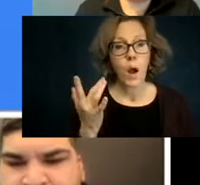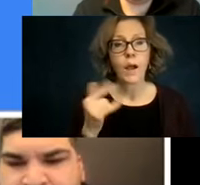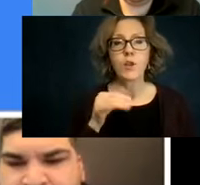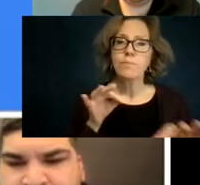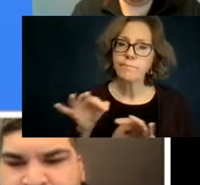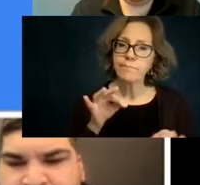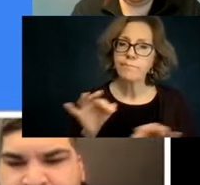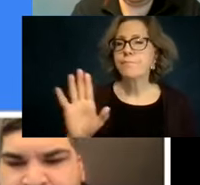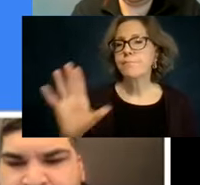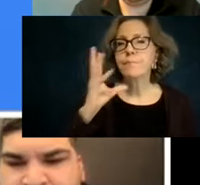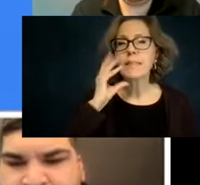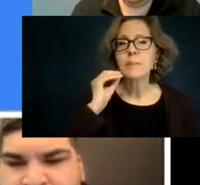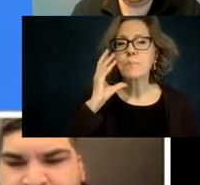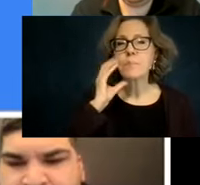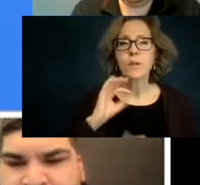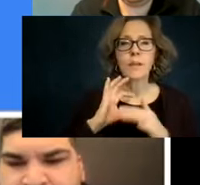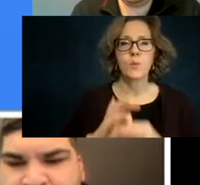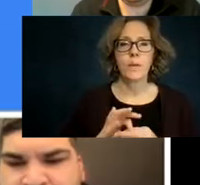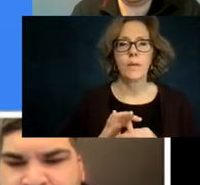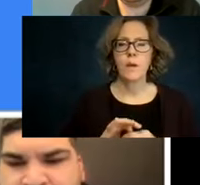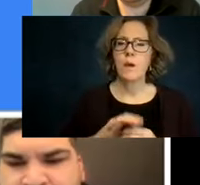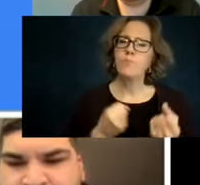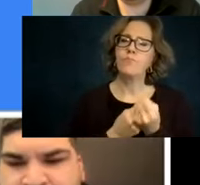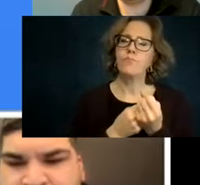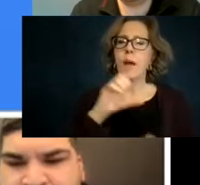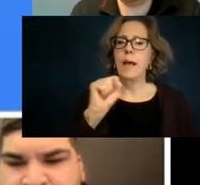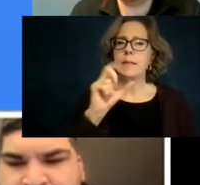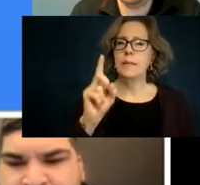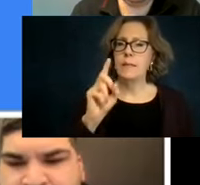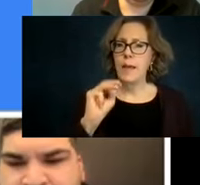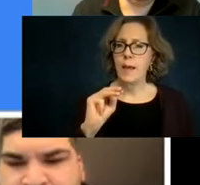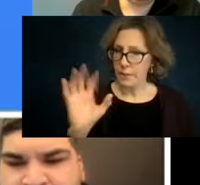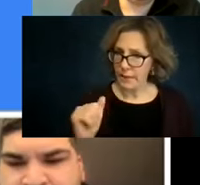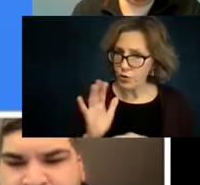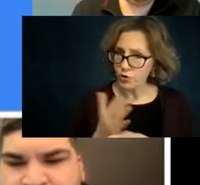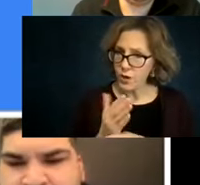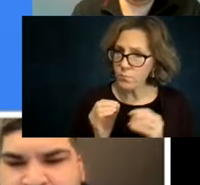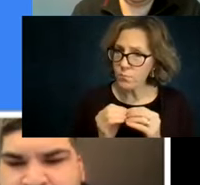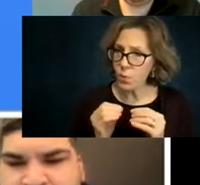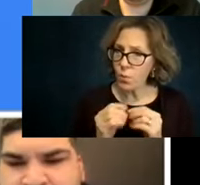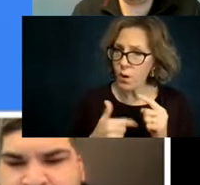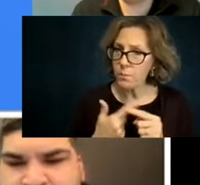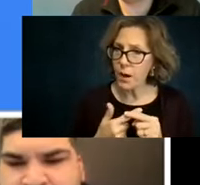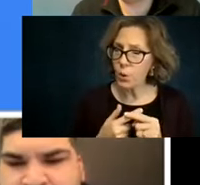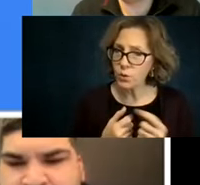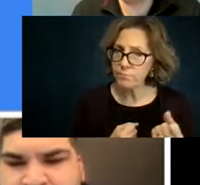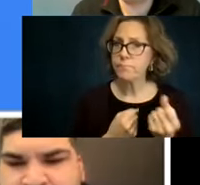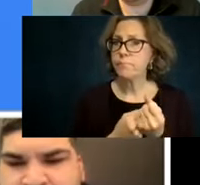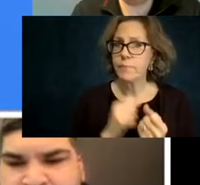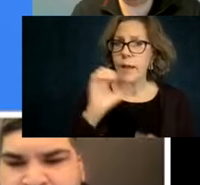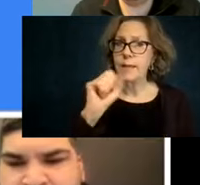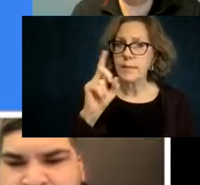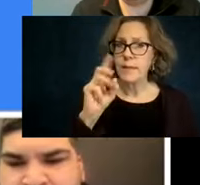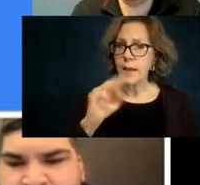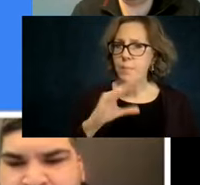his experience with supported decision-making. Can you share a little bit about your experience with supported decision-making and some of the things you did